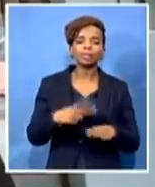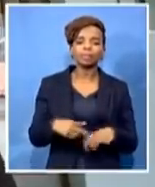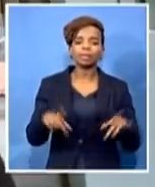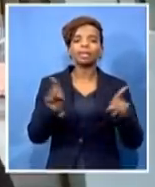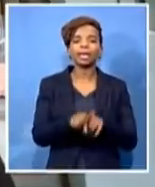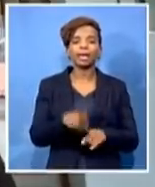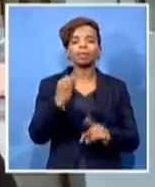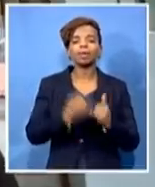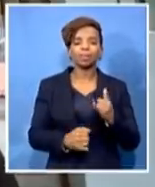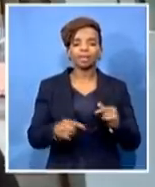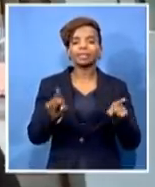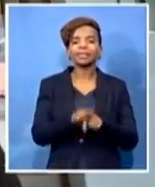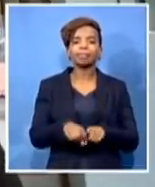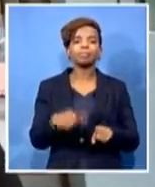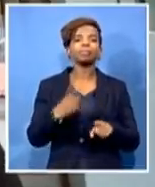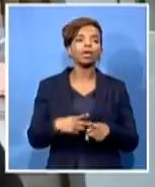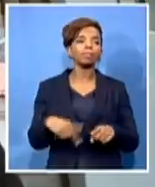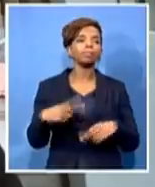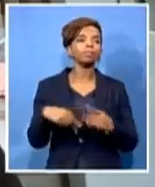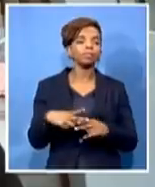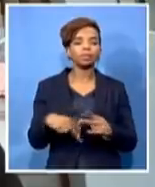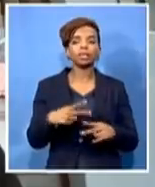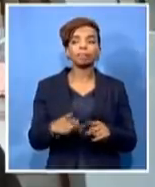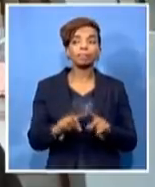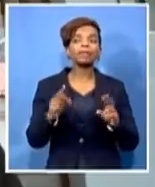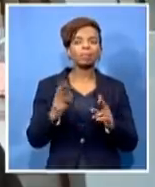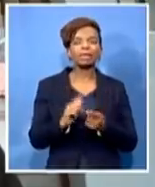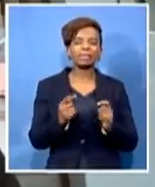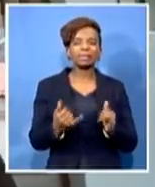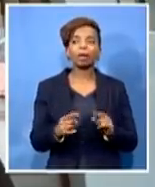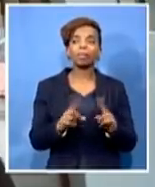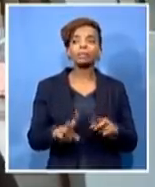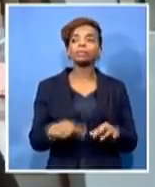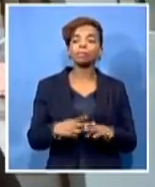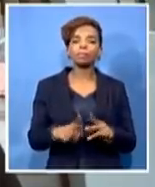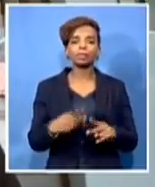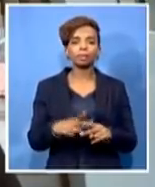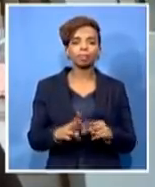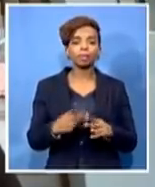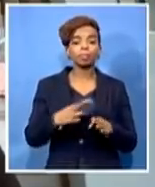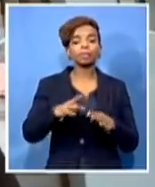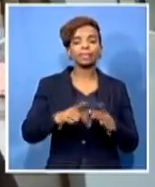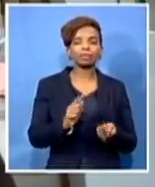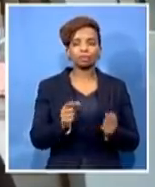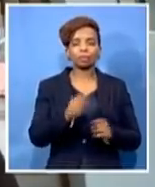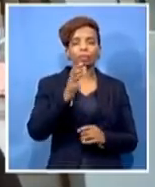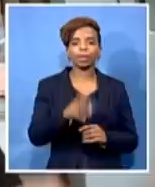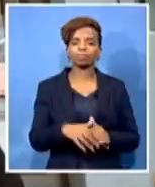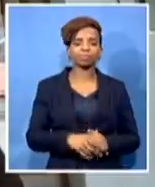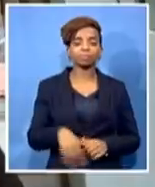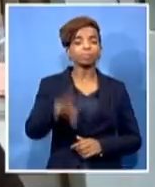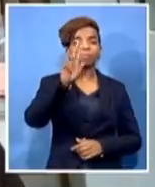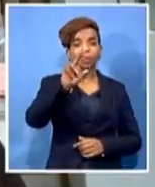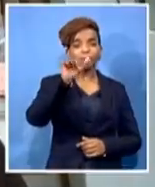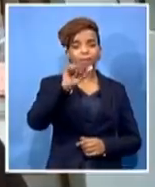results. After 26 years, the electorate of South Africa is called upon to look at itself. Whether it is